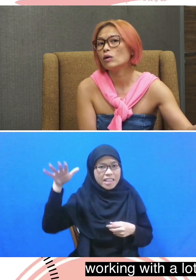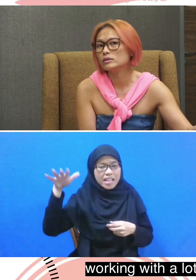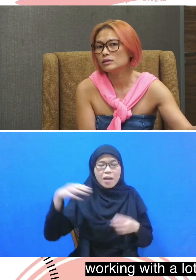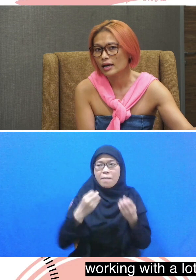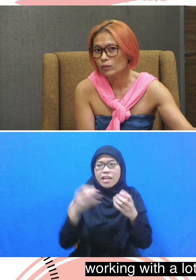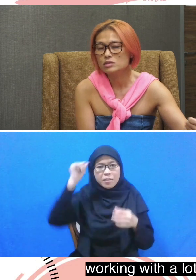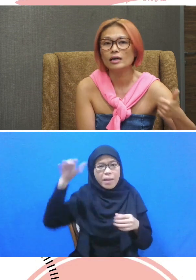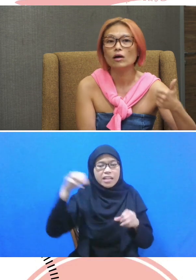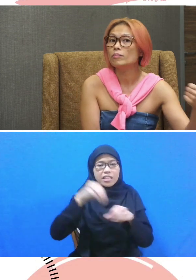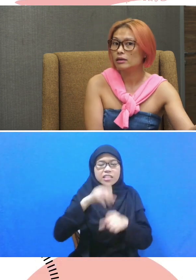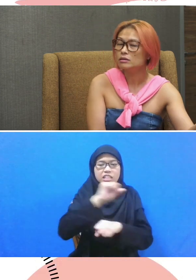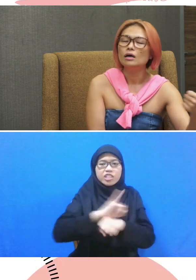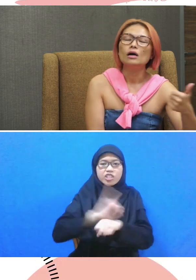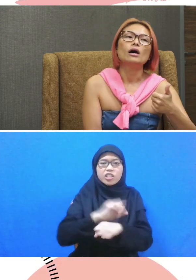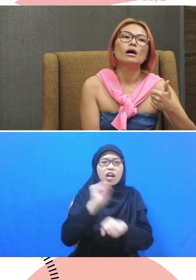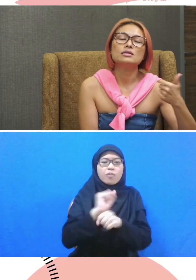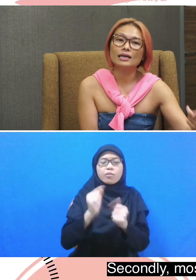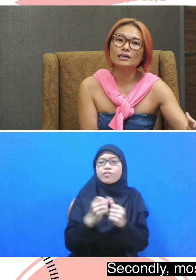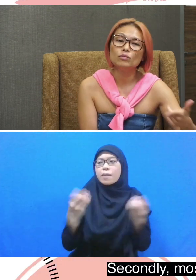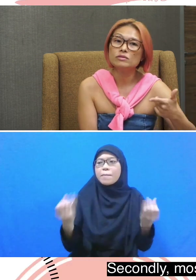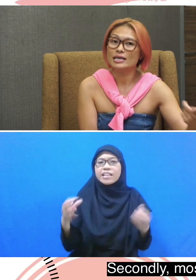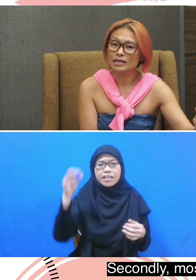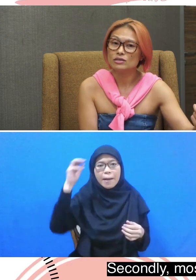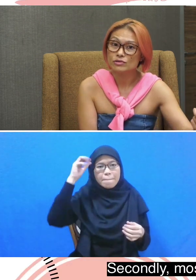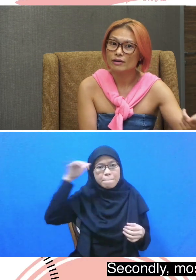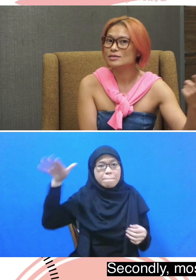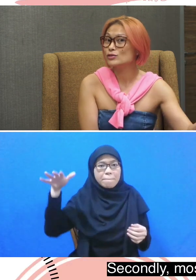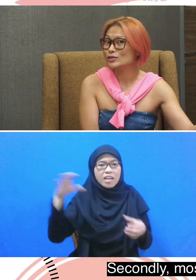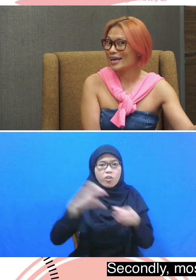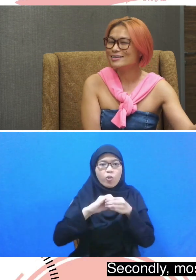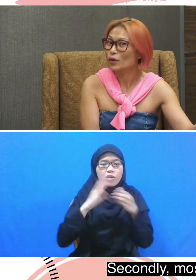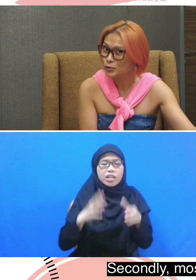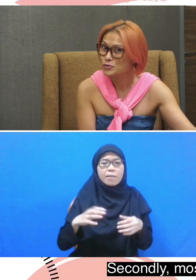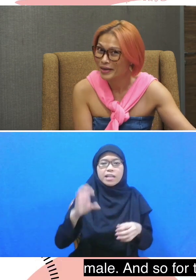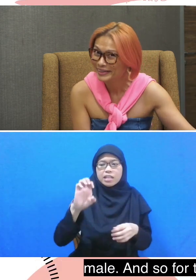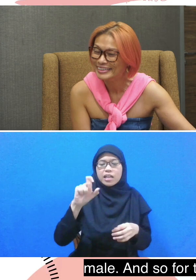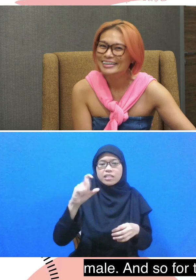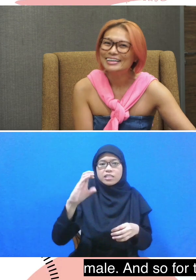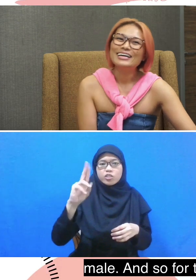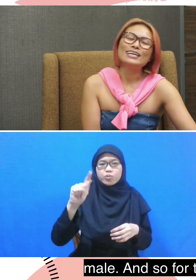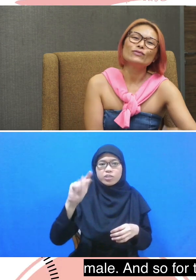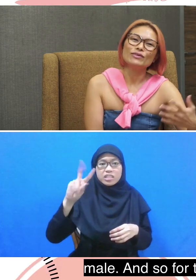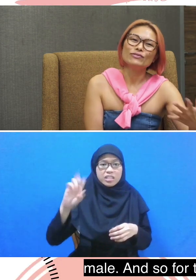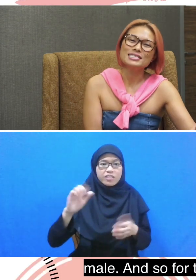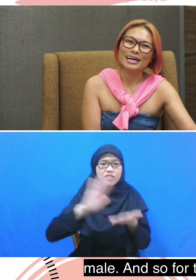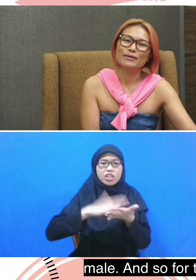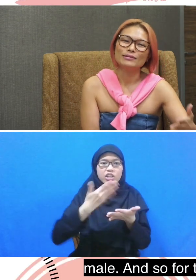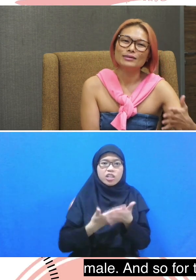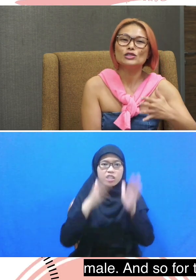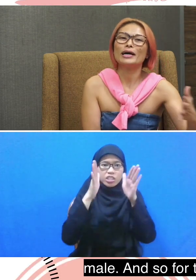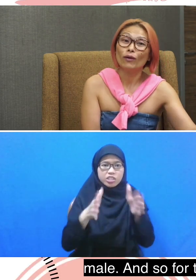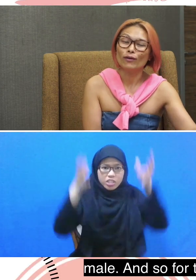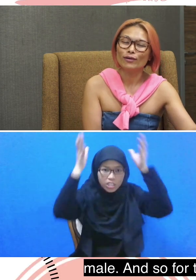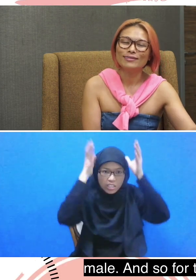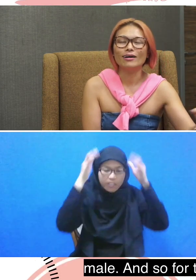are far older than I was. They're all male. Secondly, most of the executive chefs till today, they're also male. And so for the first time, Ng